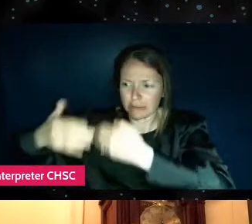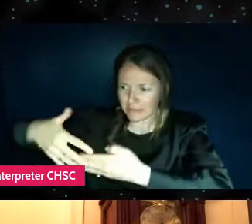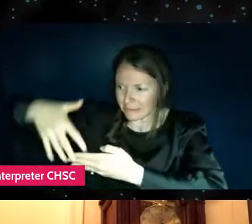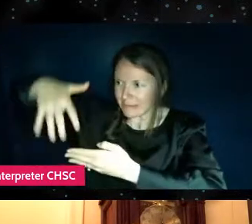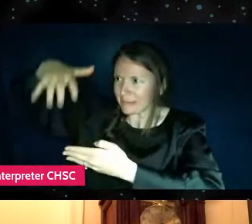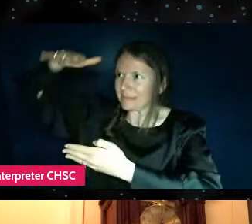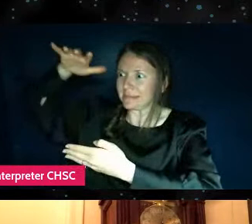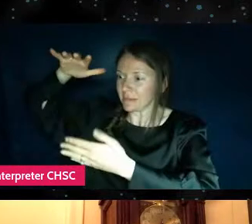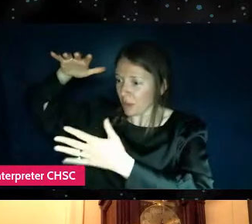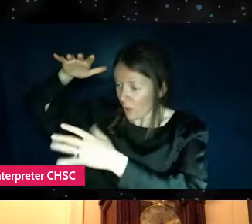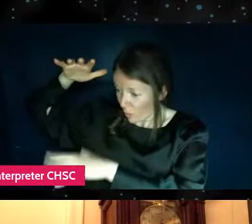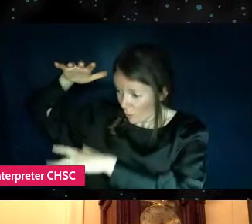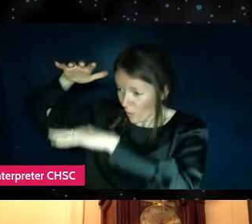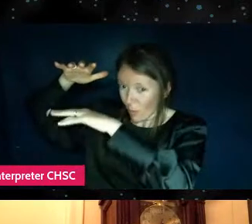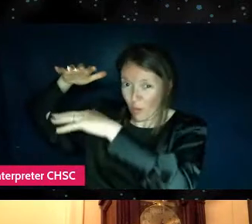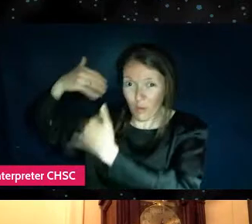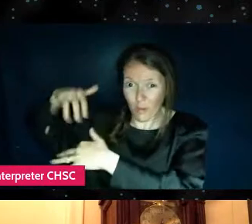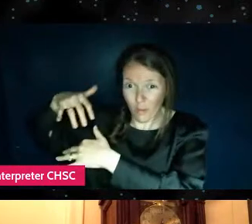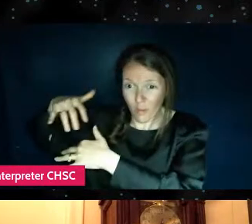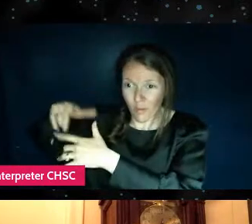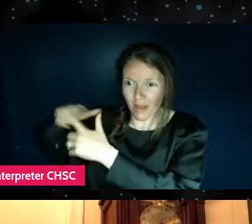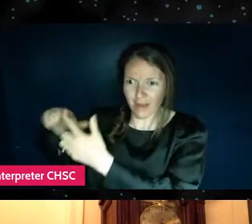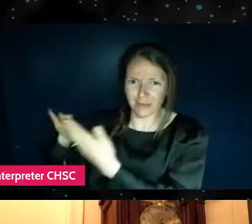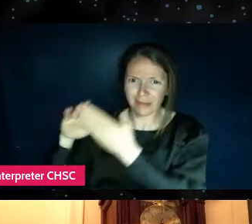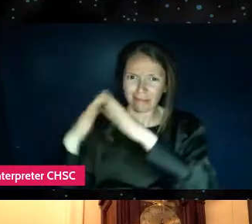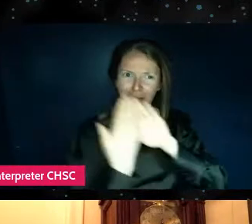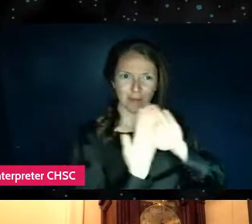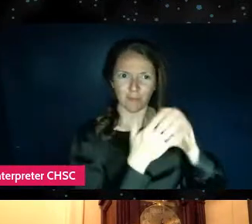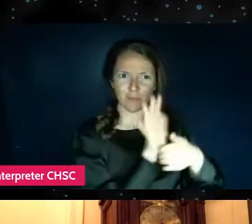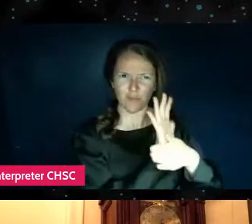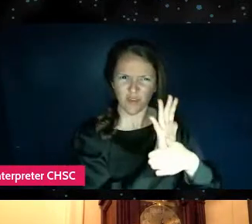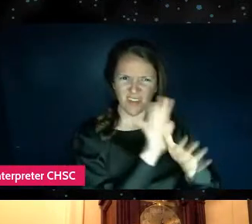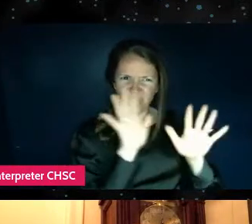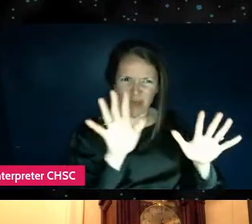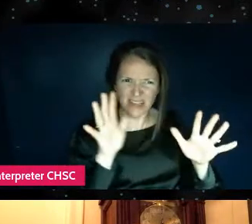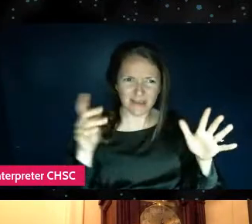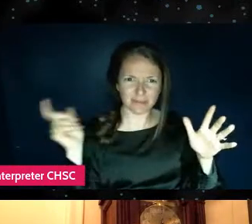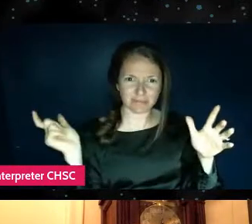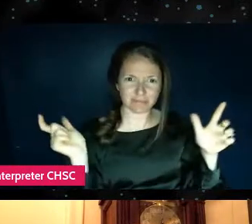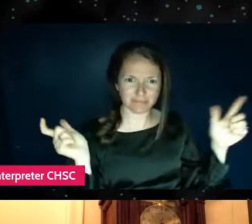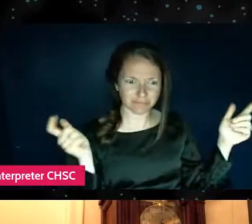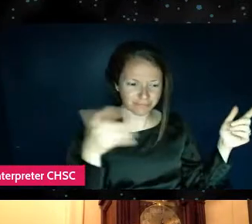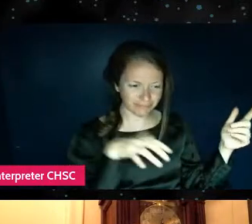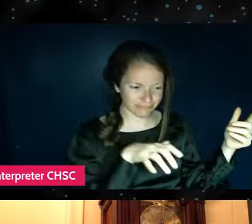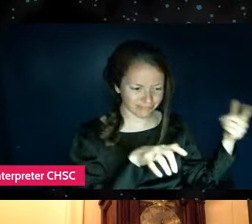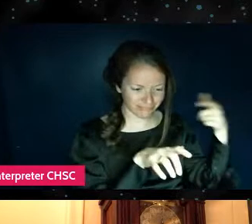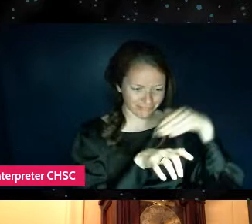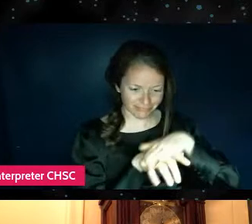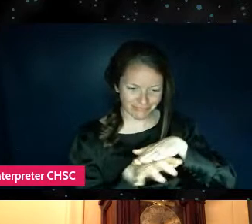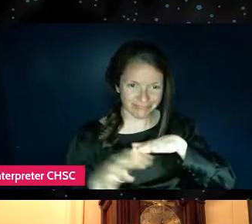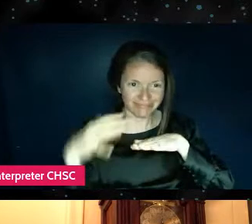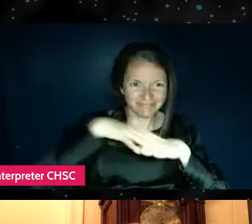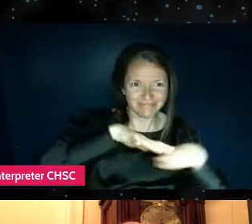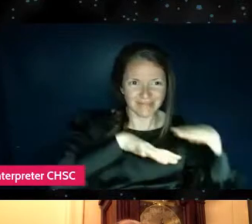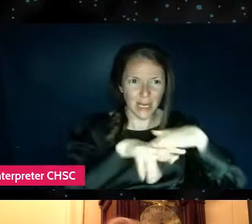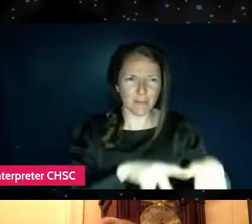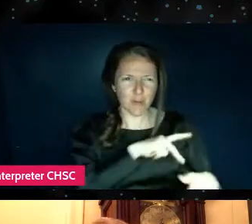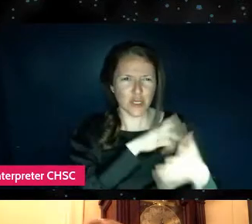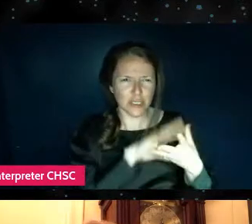this incredible documentary of interwoven personal narrative and history and all of